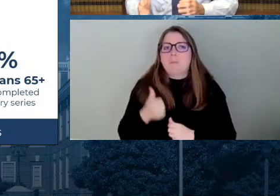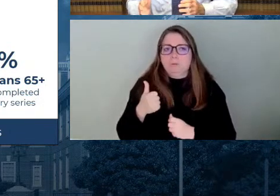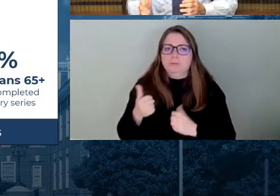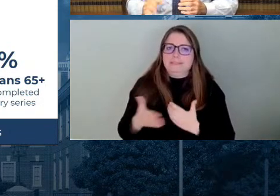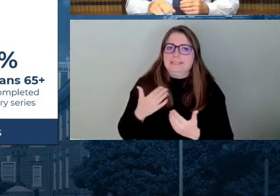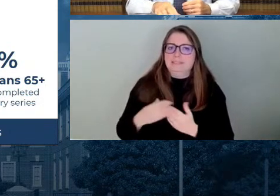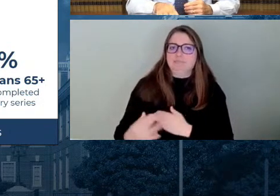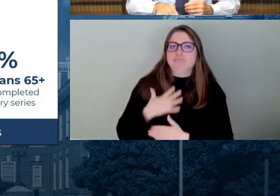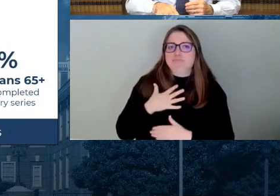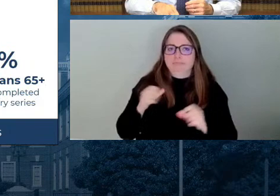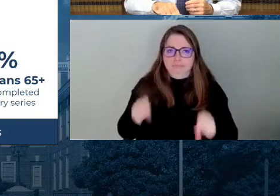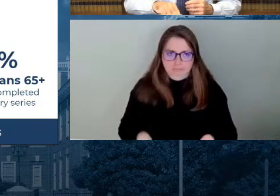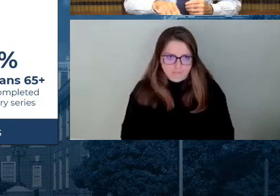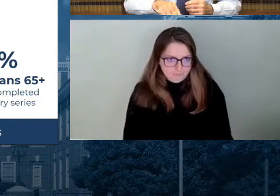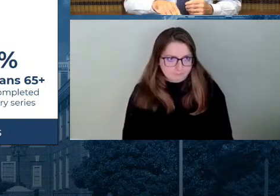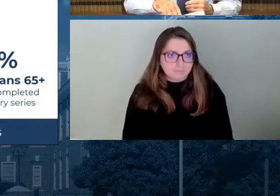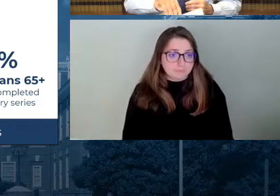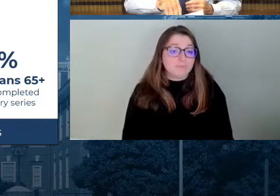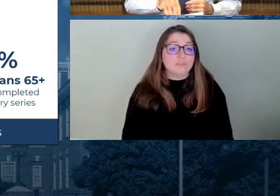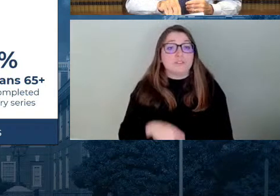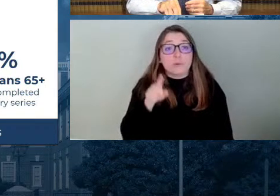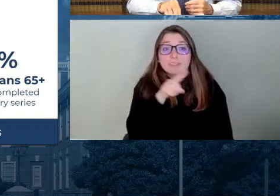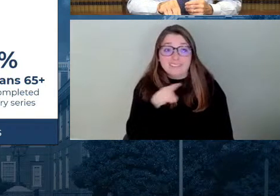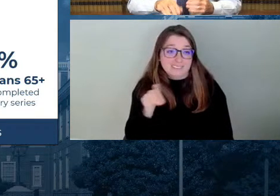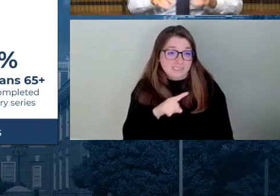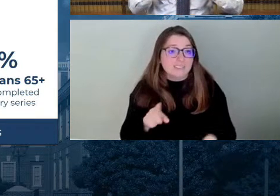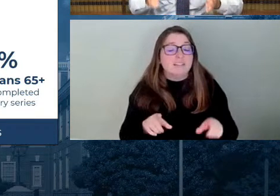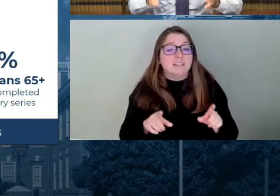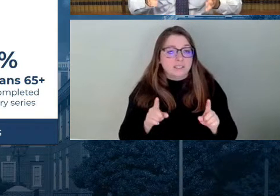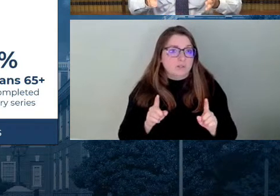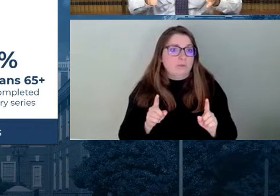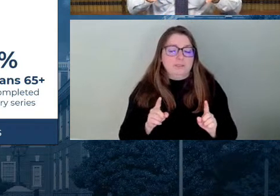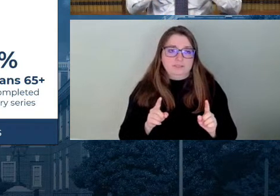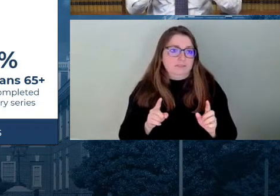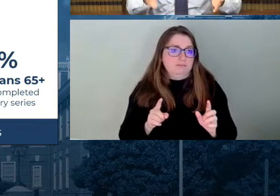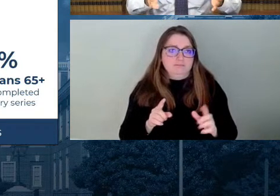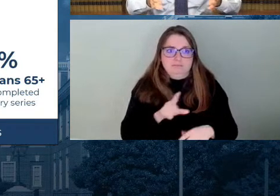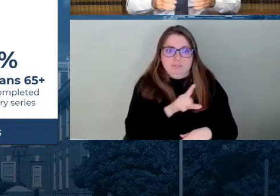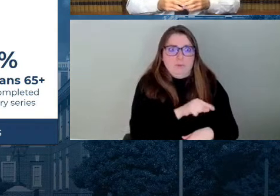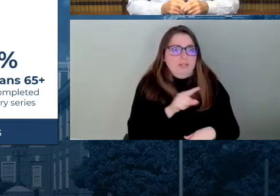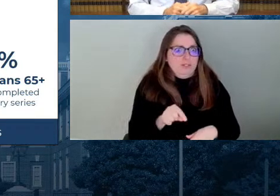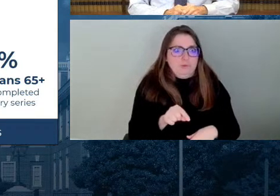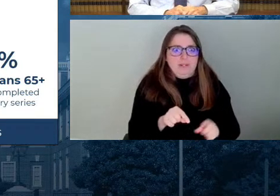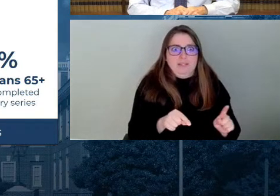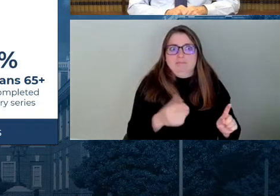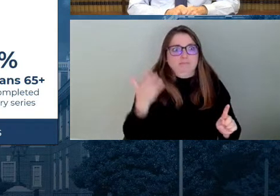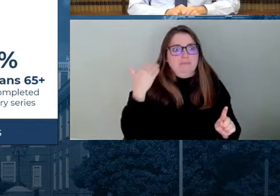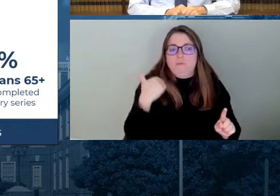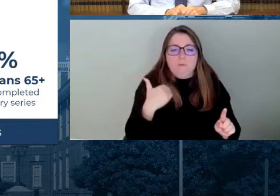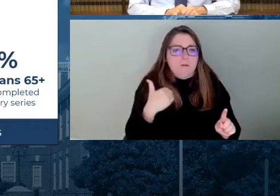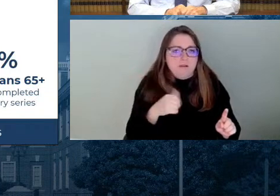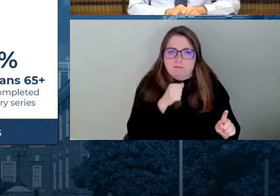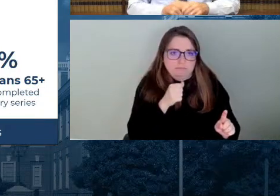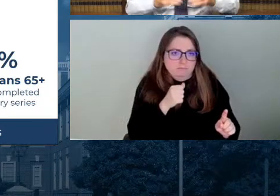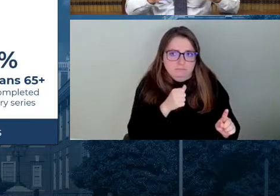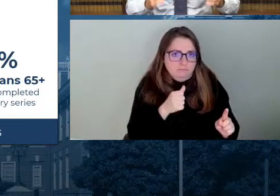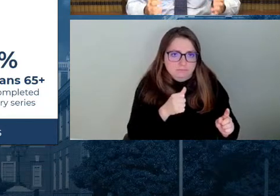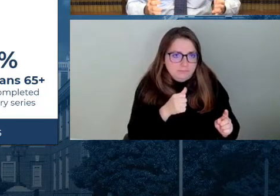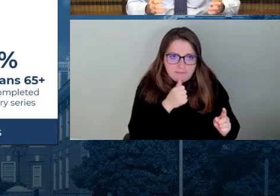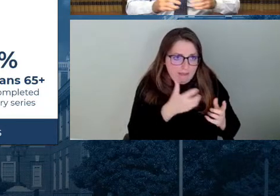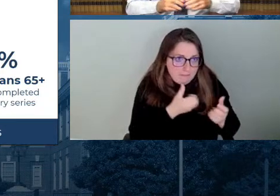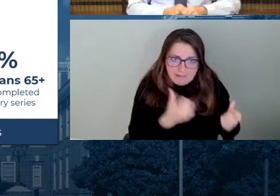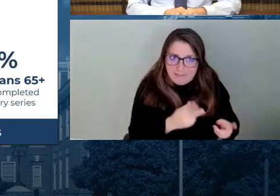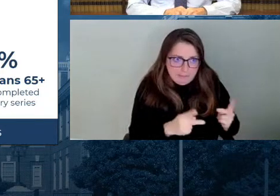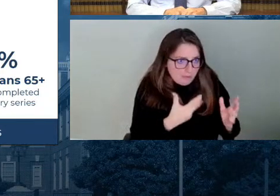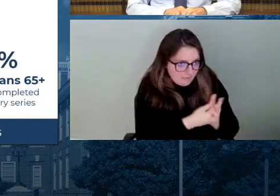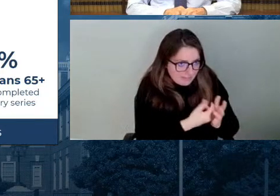and 2021. Obviously, people getting vaccinated. So there's still an opportunity, frankly, to get vaccinated for COVID-19, and we would